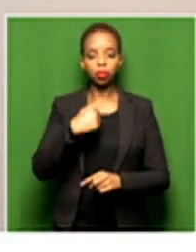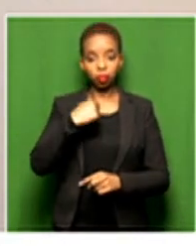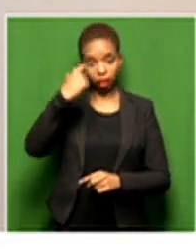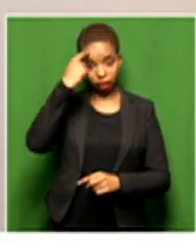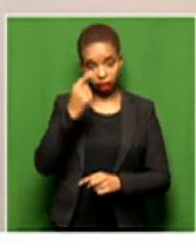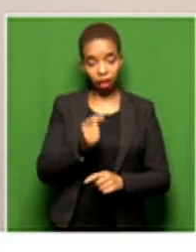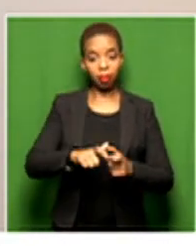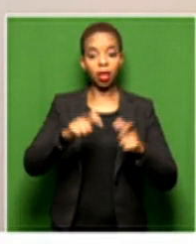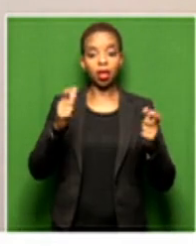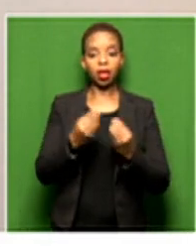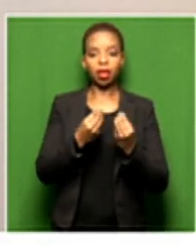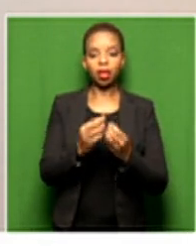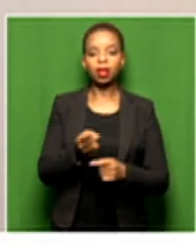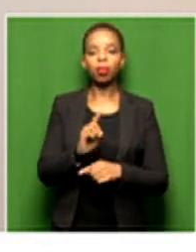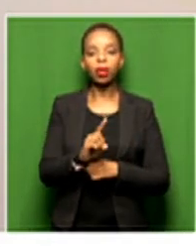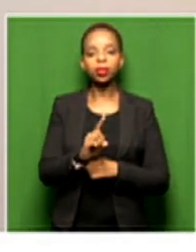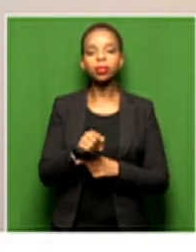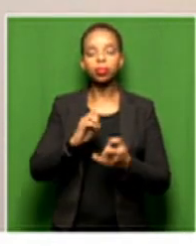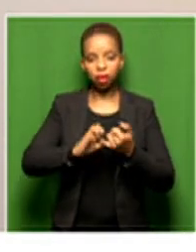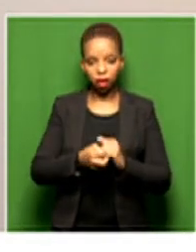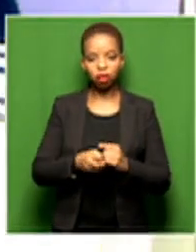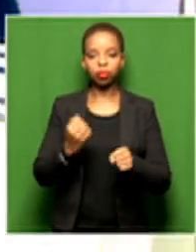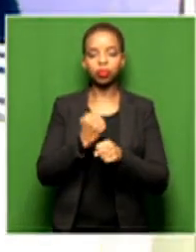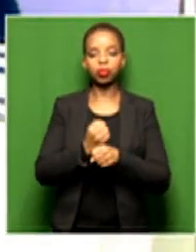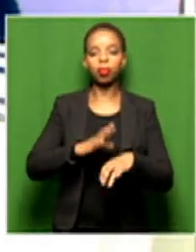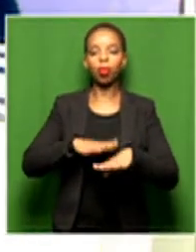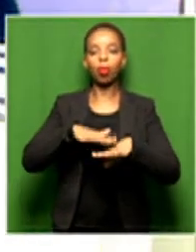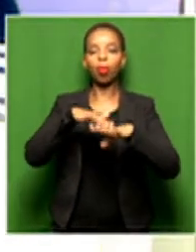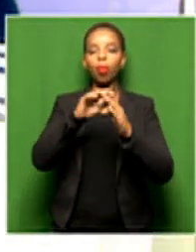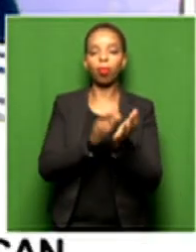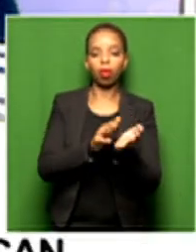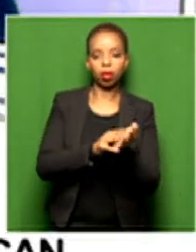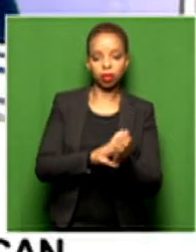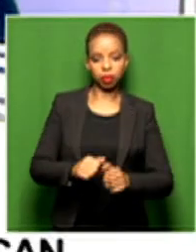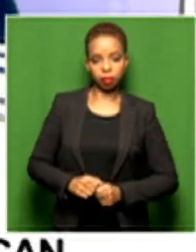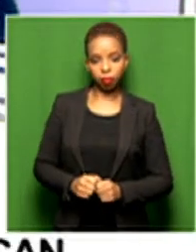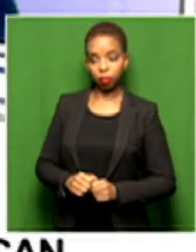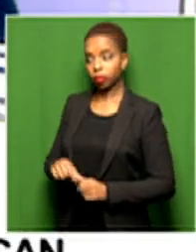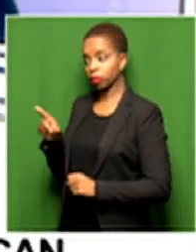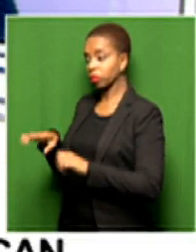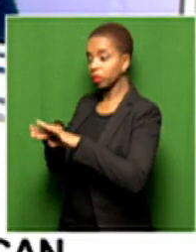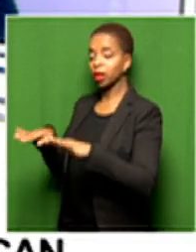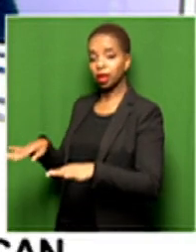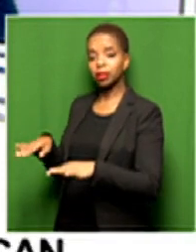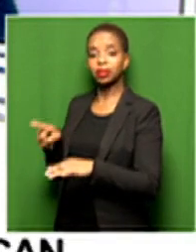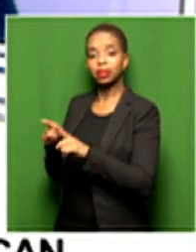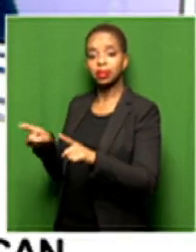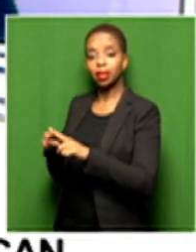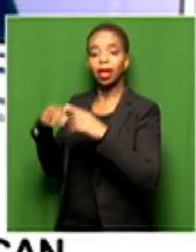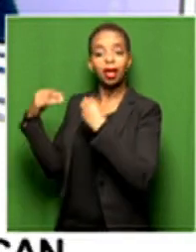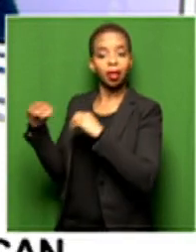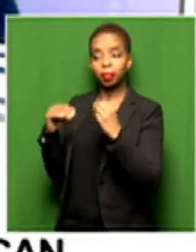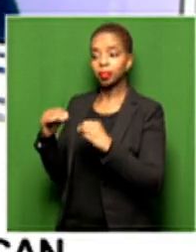more and more cards? And that's really what we're trying to work on. And the little ones themselves, is it keeping them busy? Is it something that is more interesting